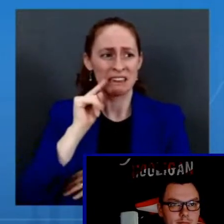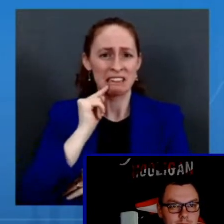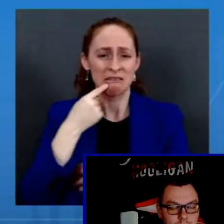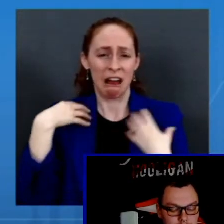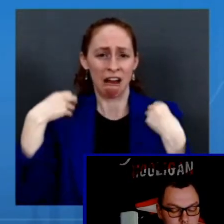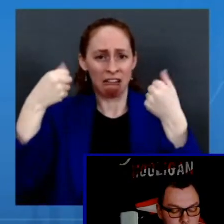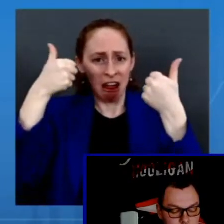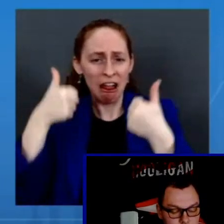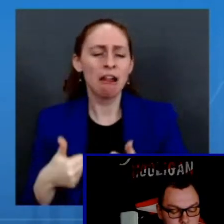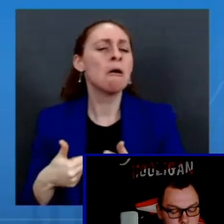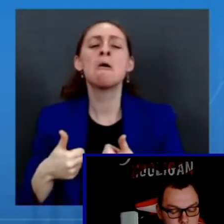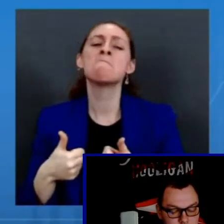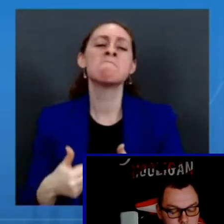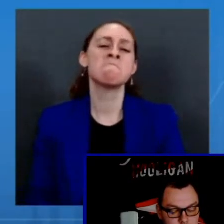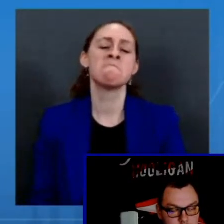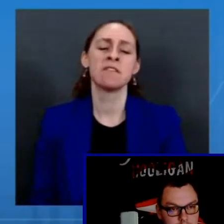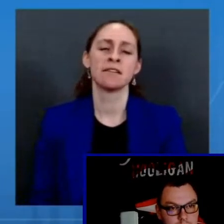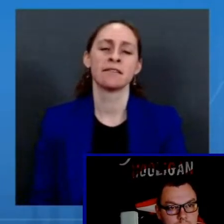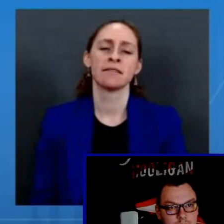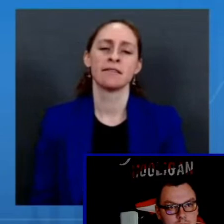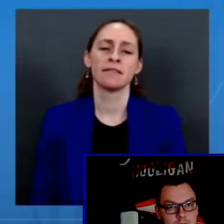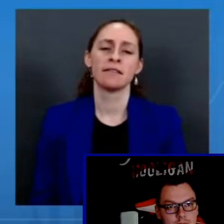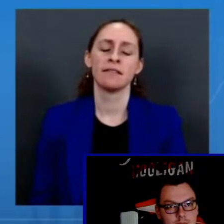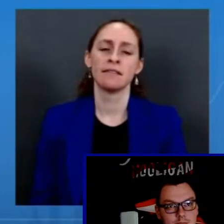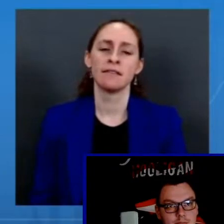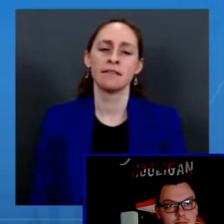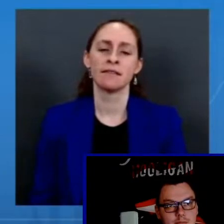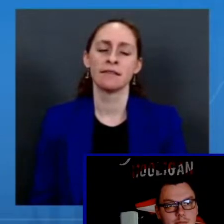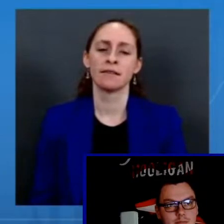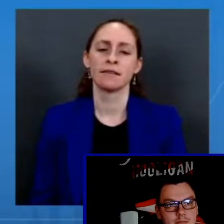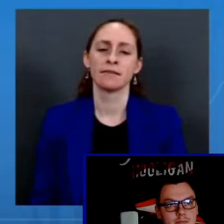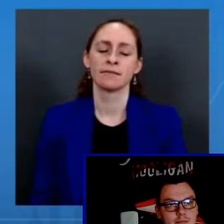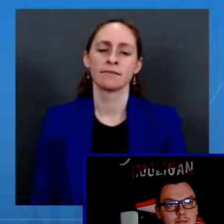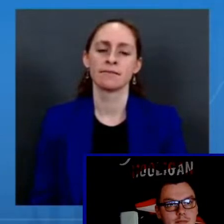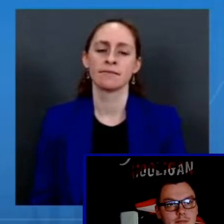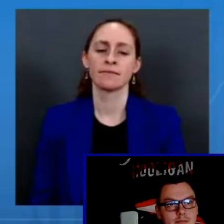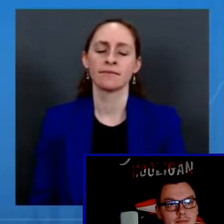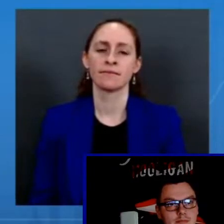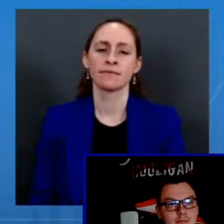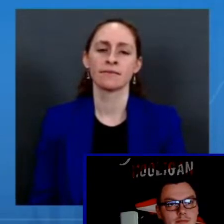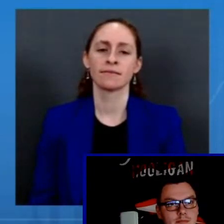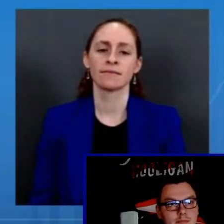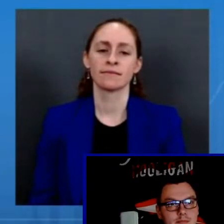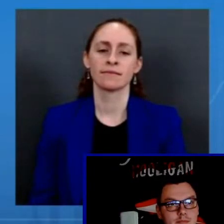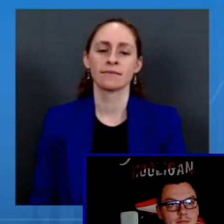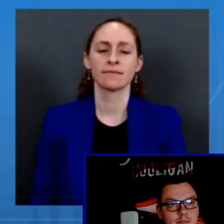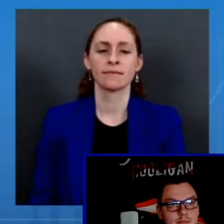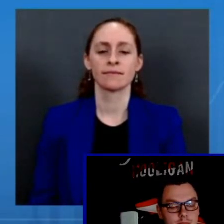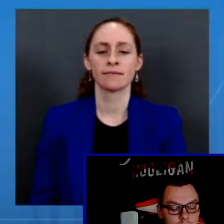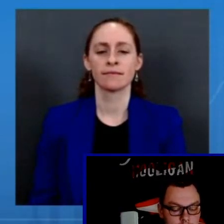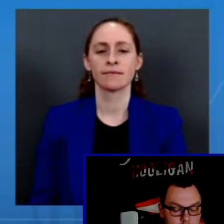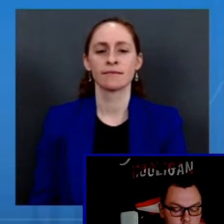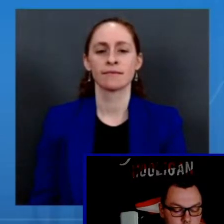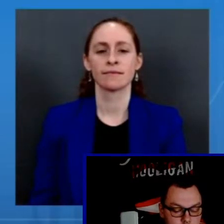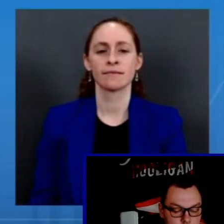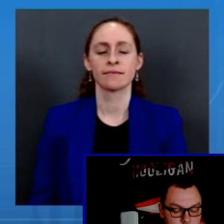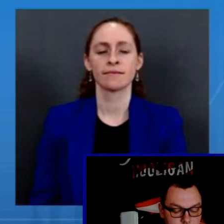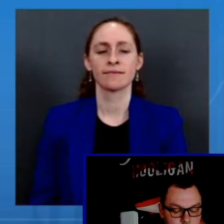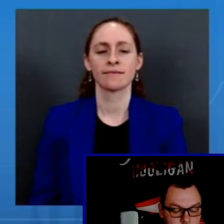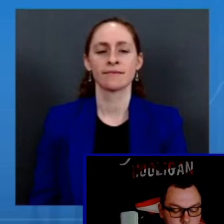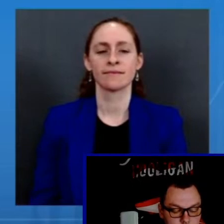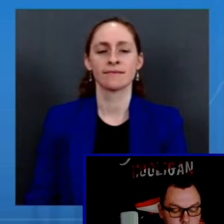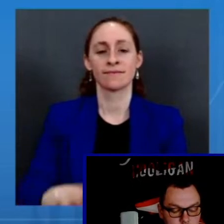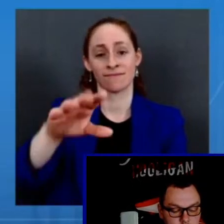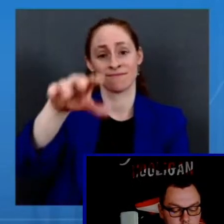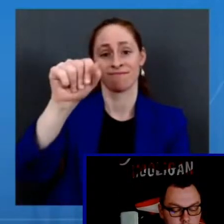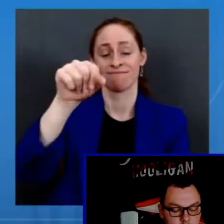available. Unfortunately, but understandably, with the degree of mutations that we have with Omicron, some of the monoclonal